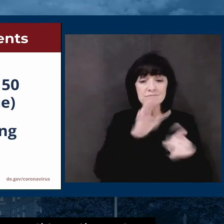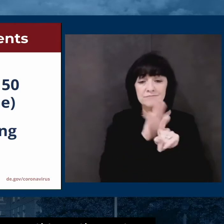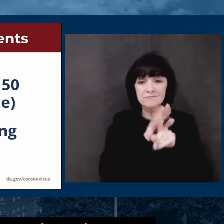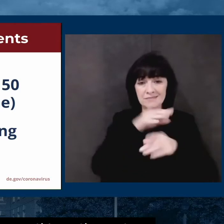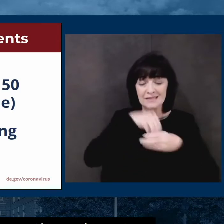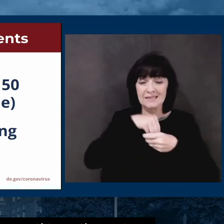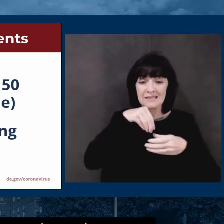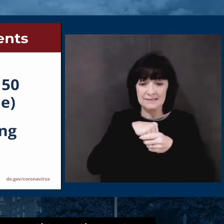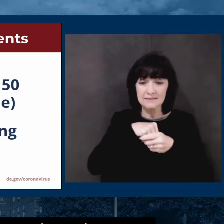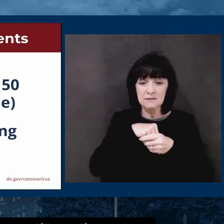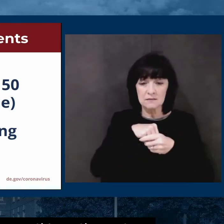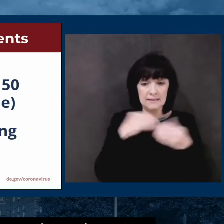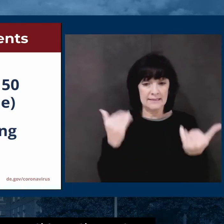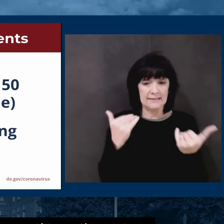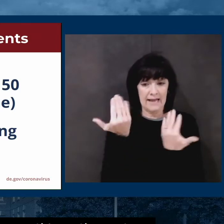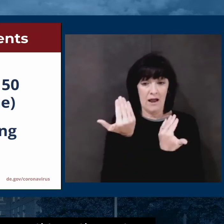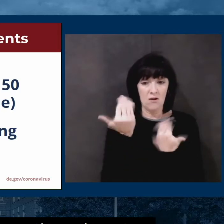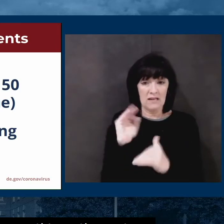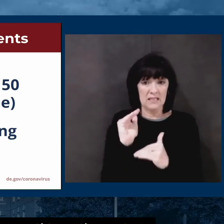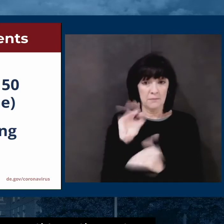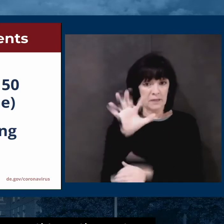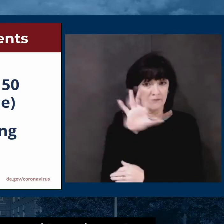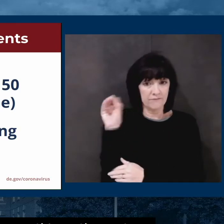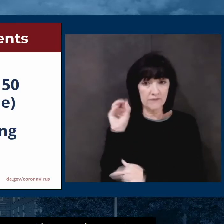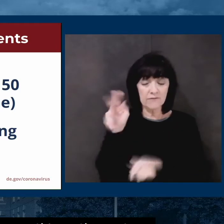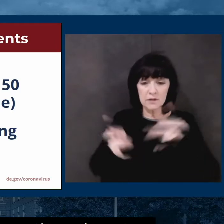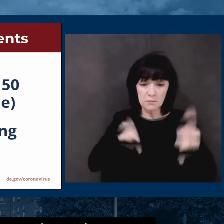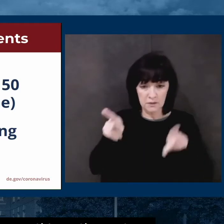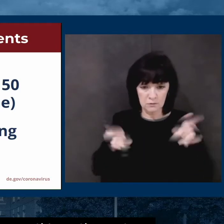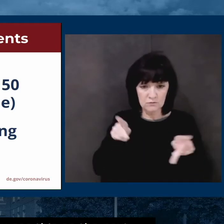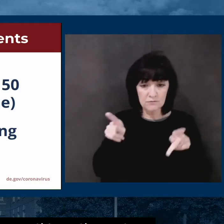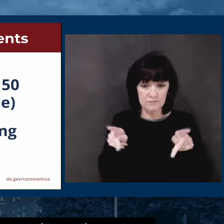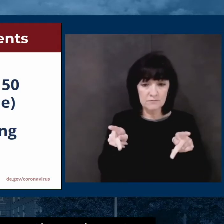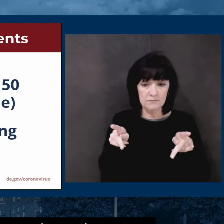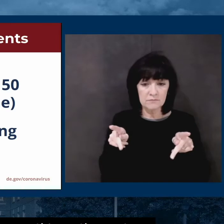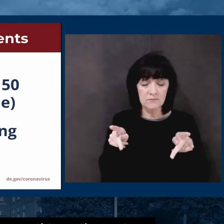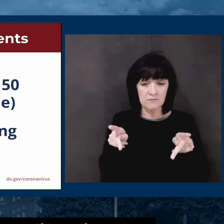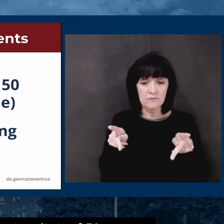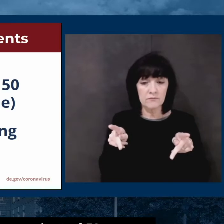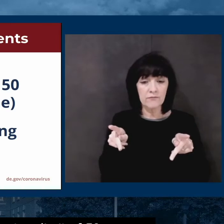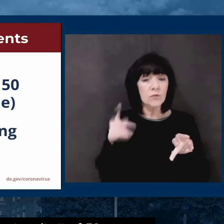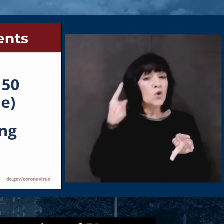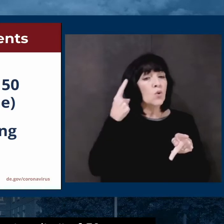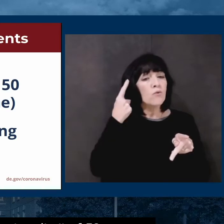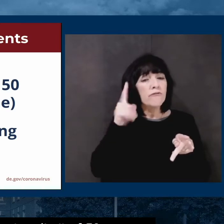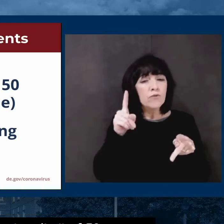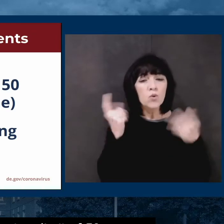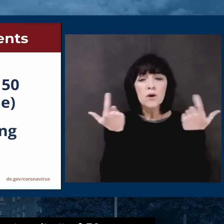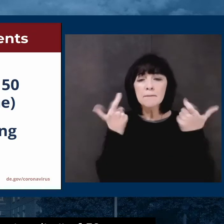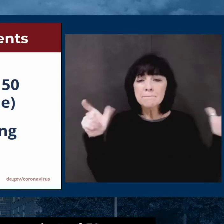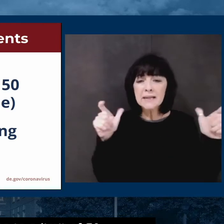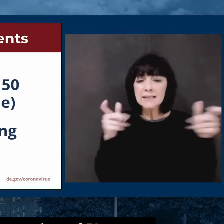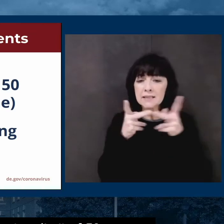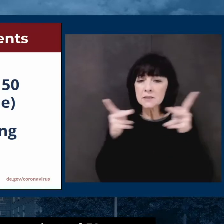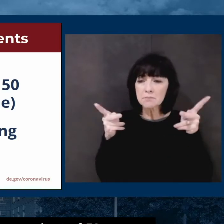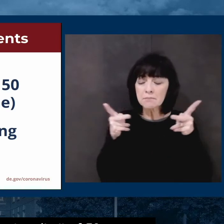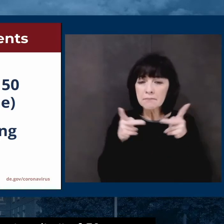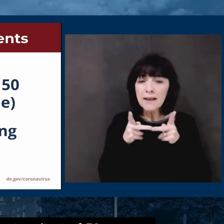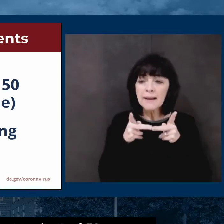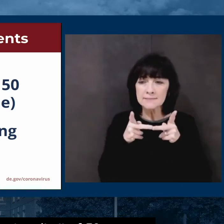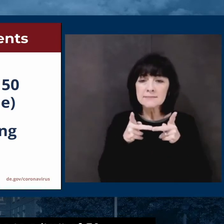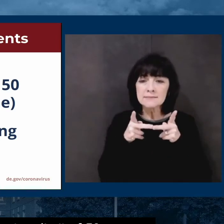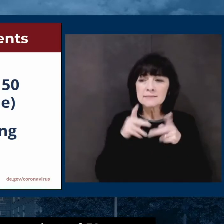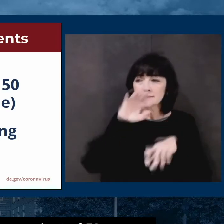limited to a limit of 50. And that's for commercial and public places. It's 10 in a